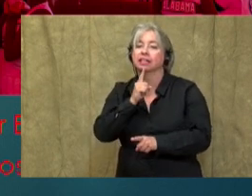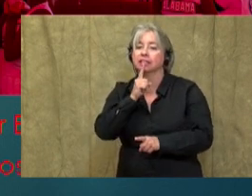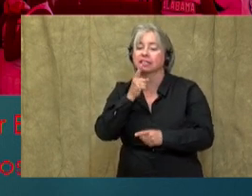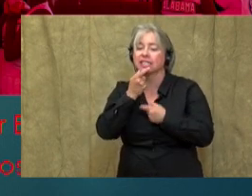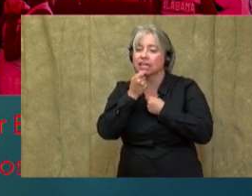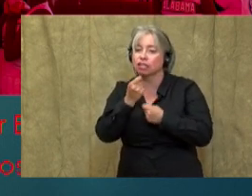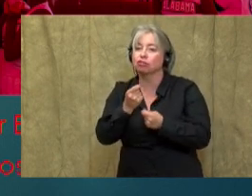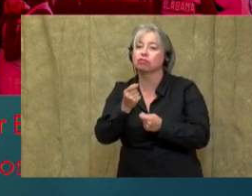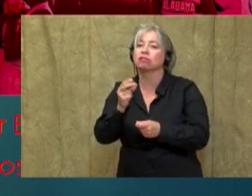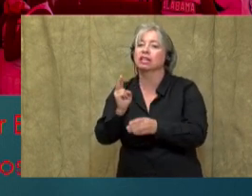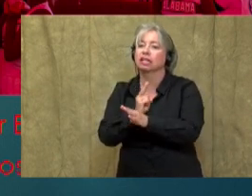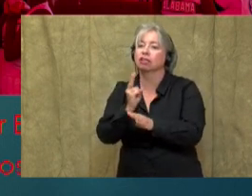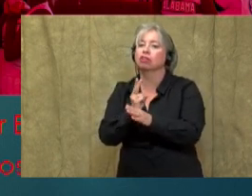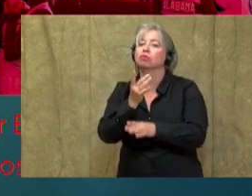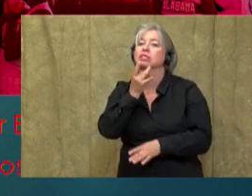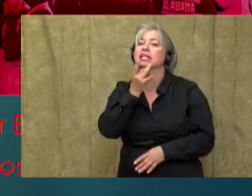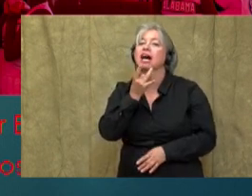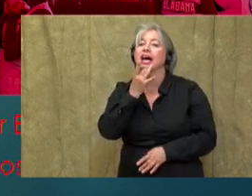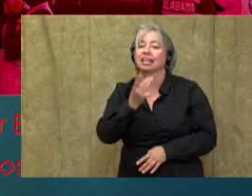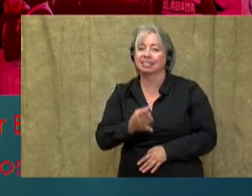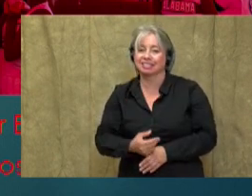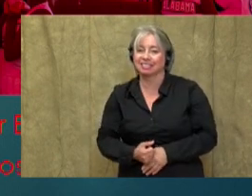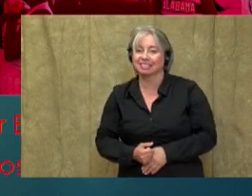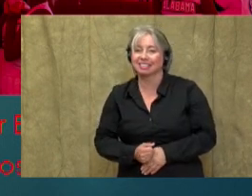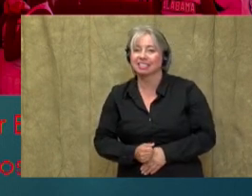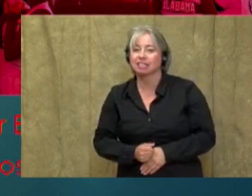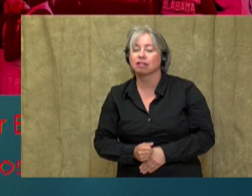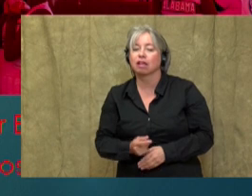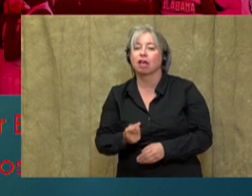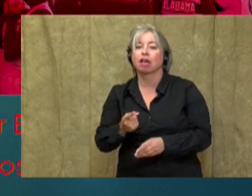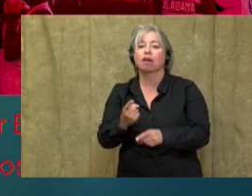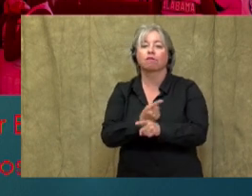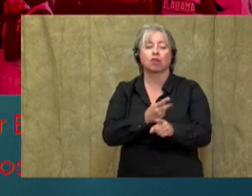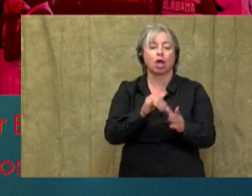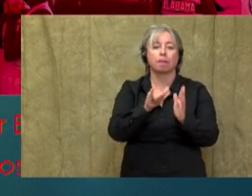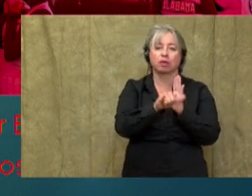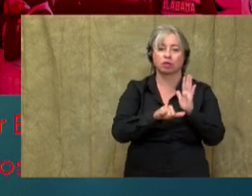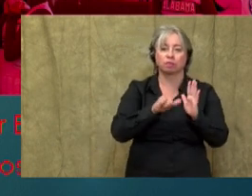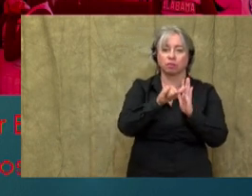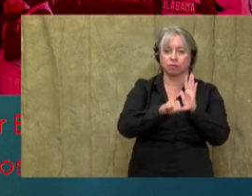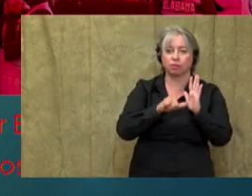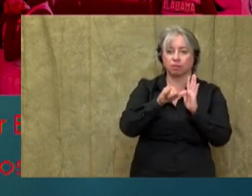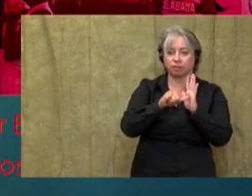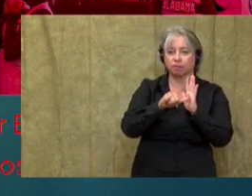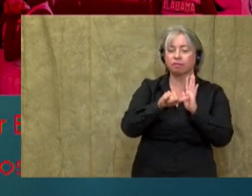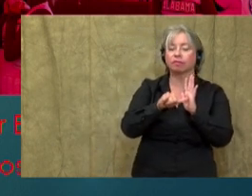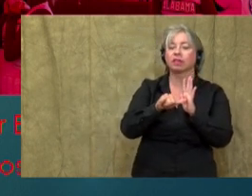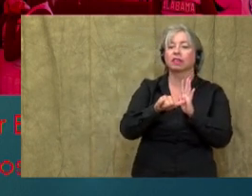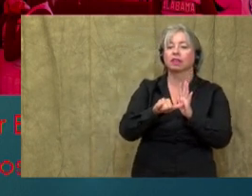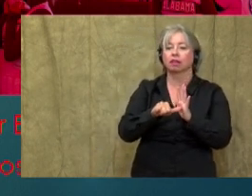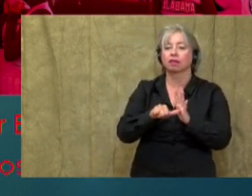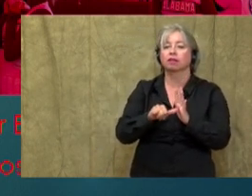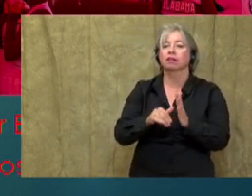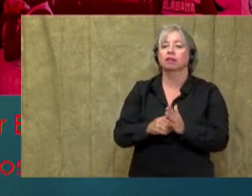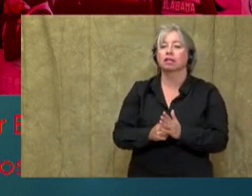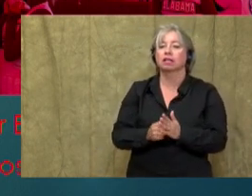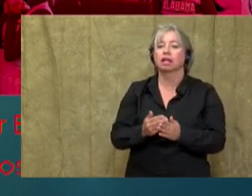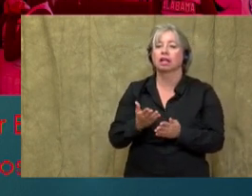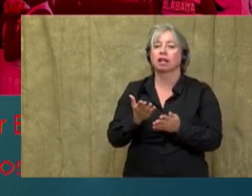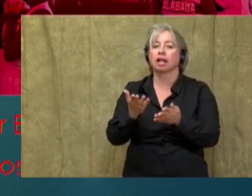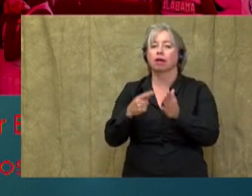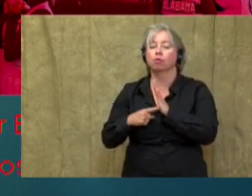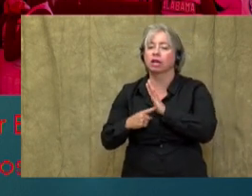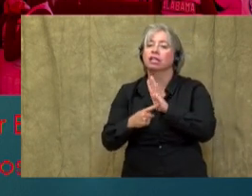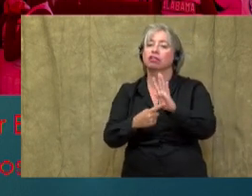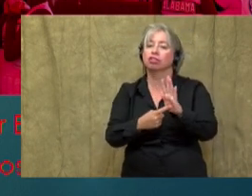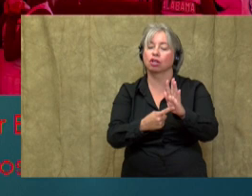really cool. So this video clip came from YouTube, a YouTuber called Spectator Behavior, and I want to play this short video for